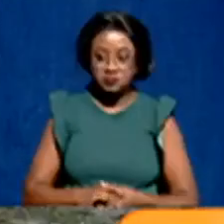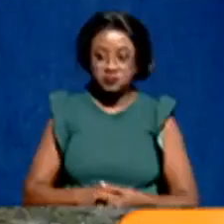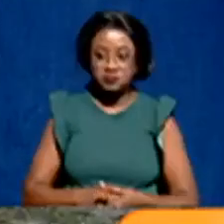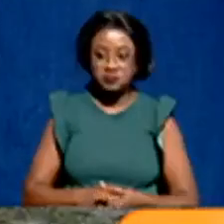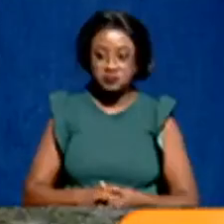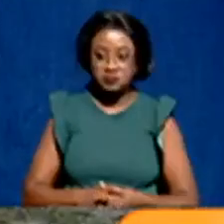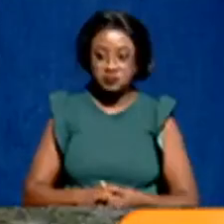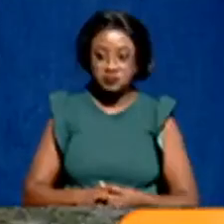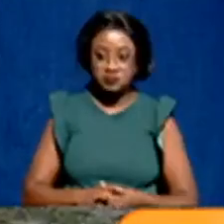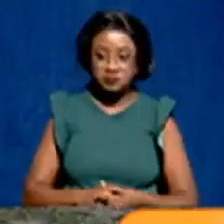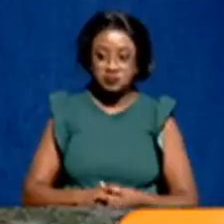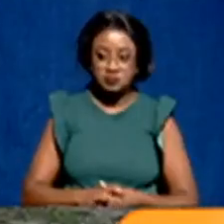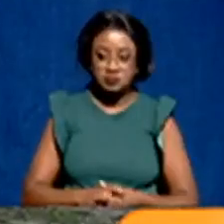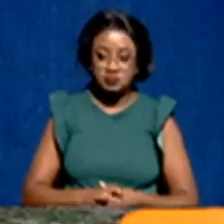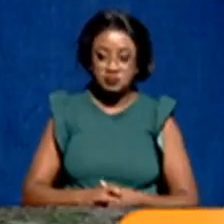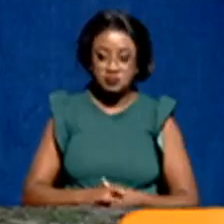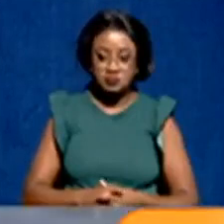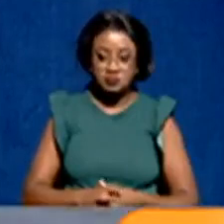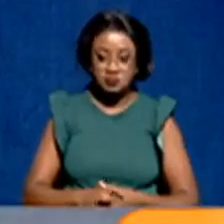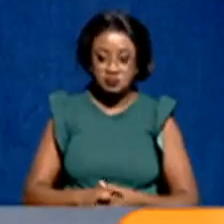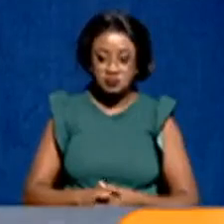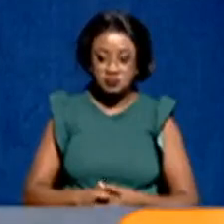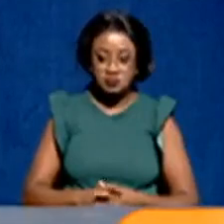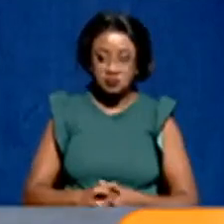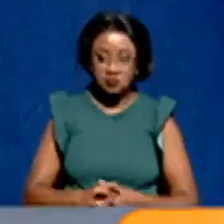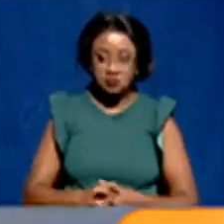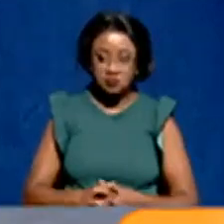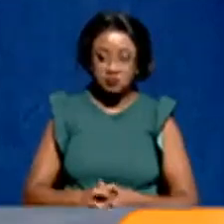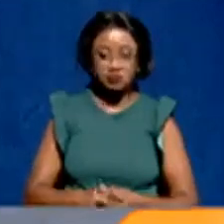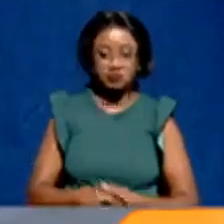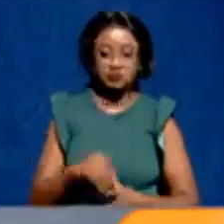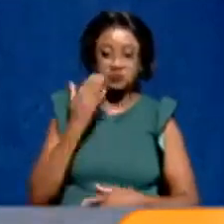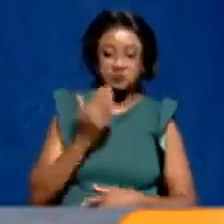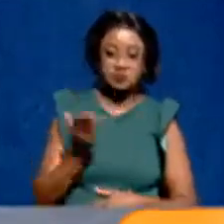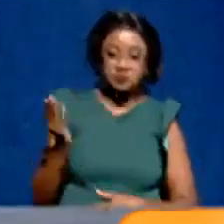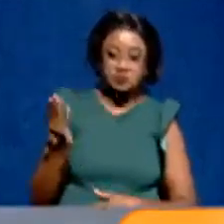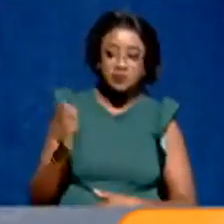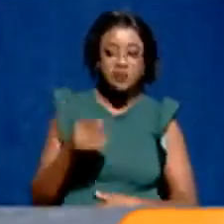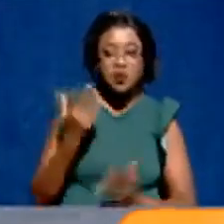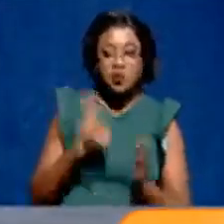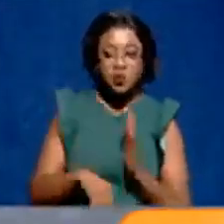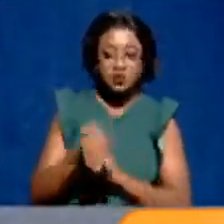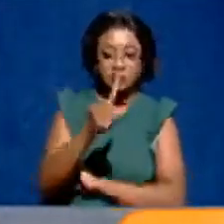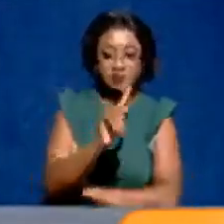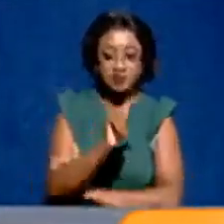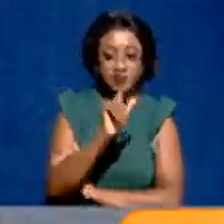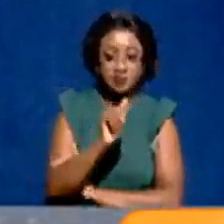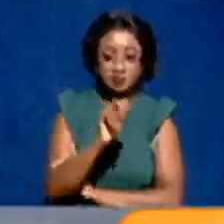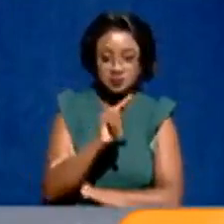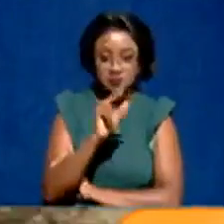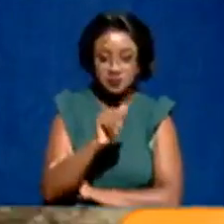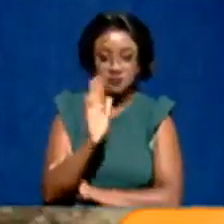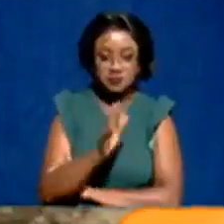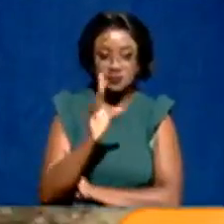It is January. The sun is scorching. The Tana Delta, one of the biggest wetlands in the